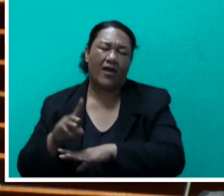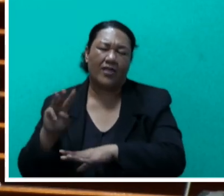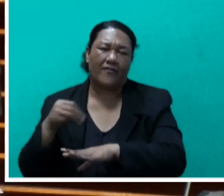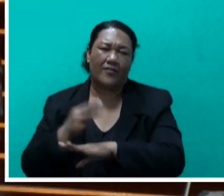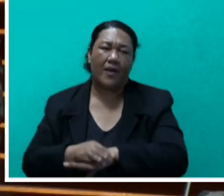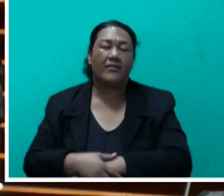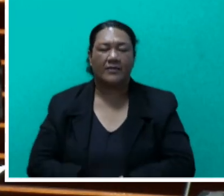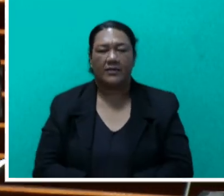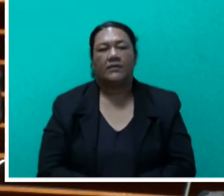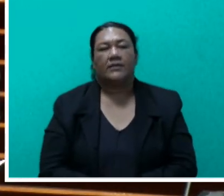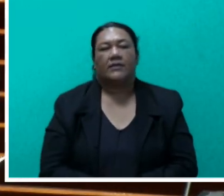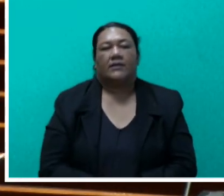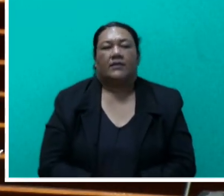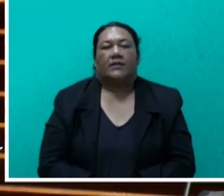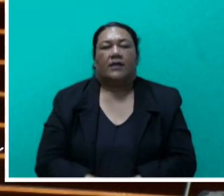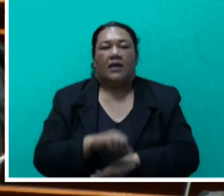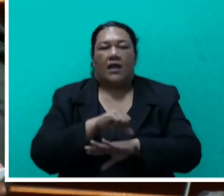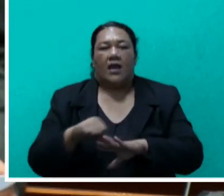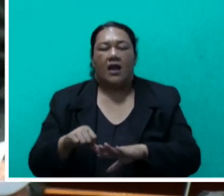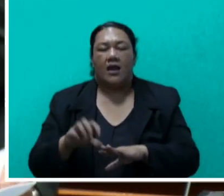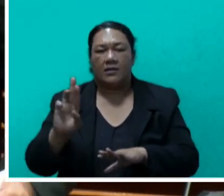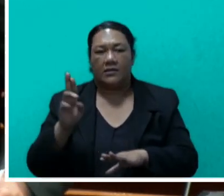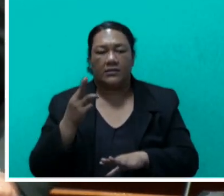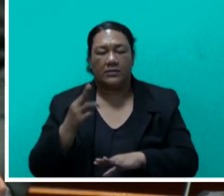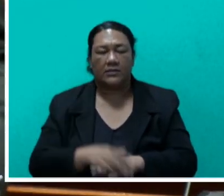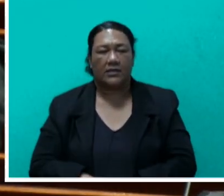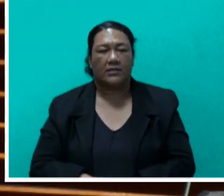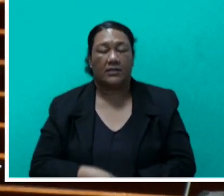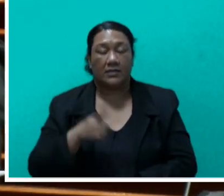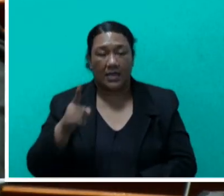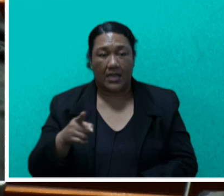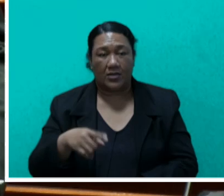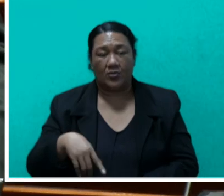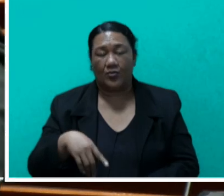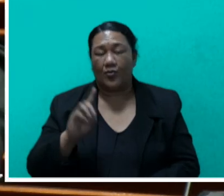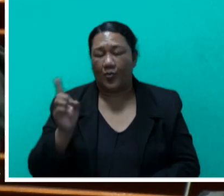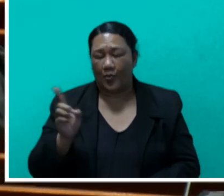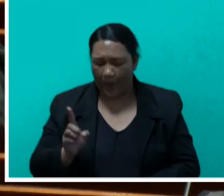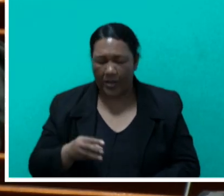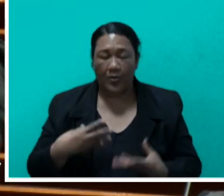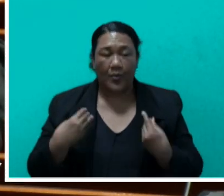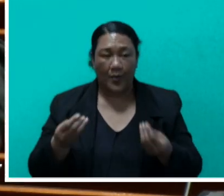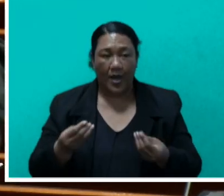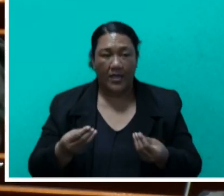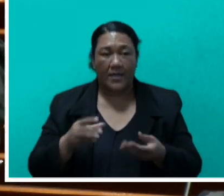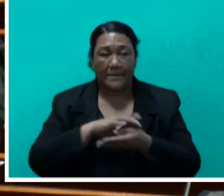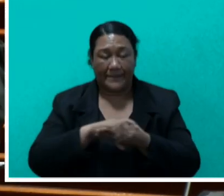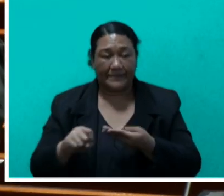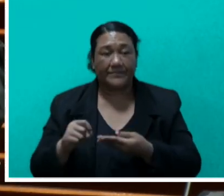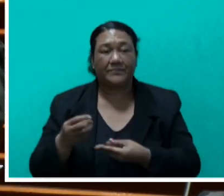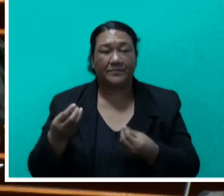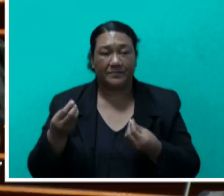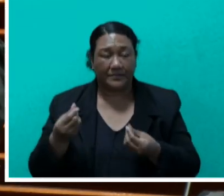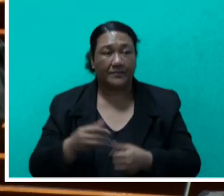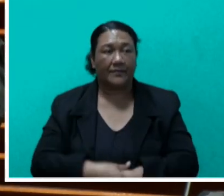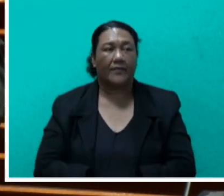returns. Helping our ROI farmers understand the dollar value of their post-harvest annual returns may provide